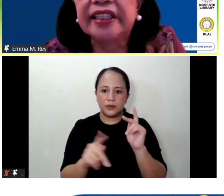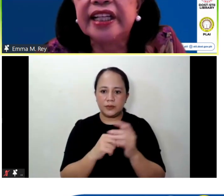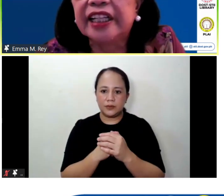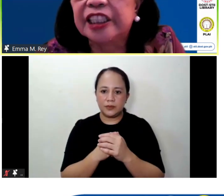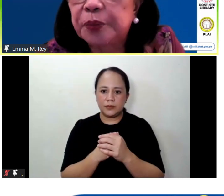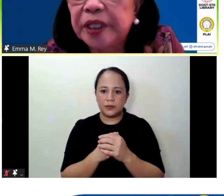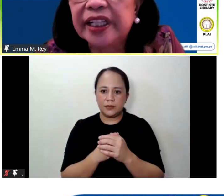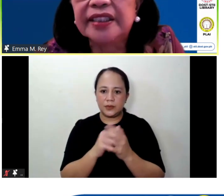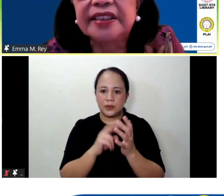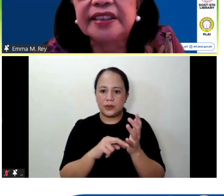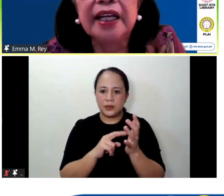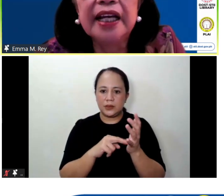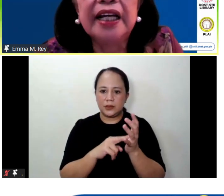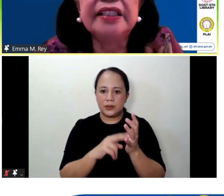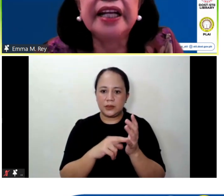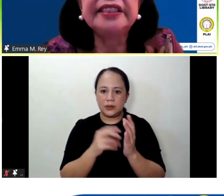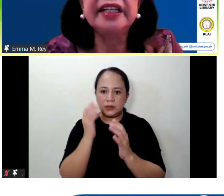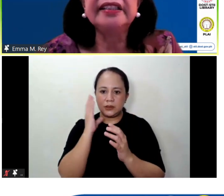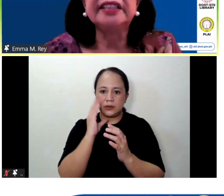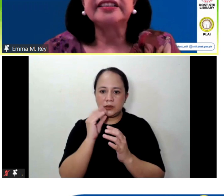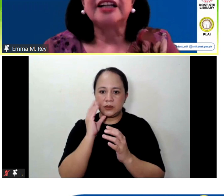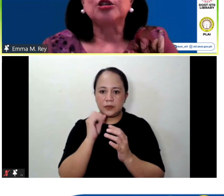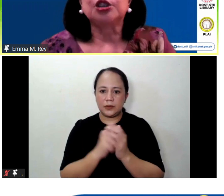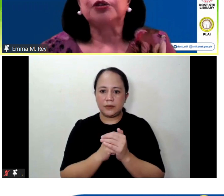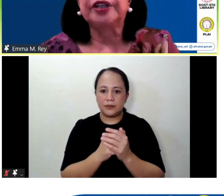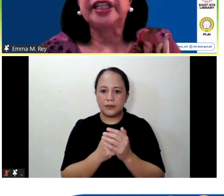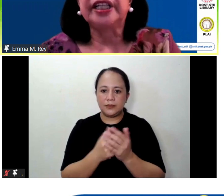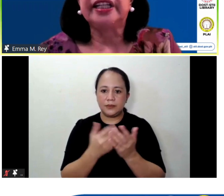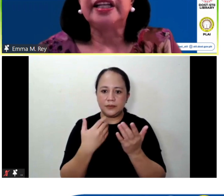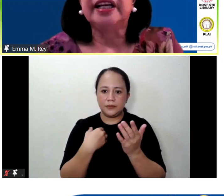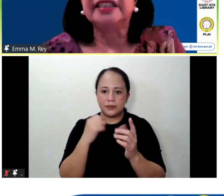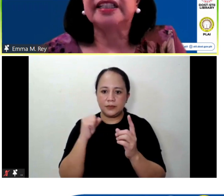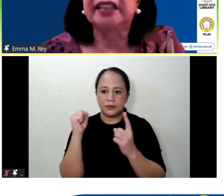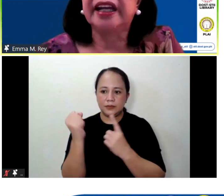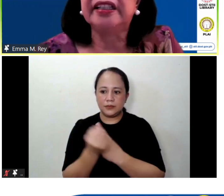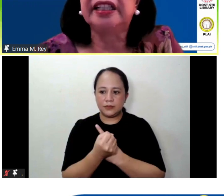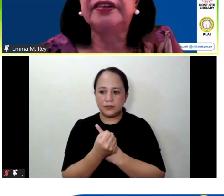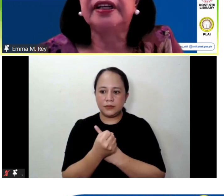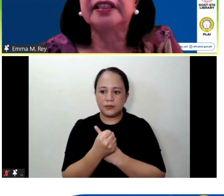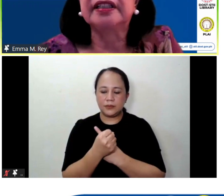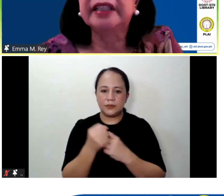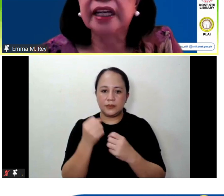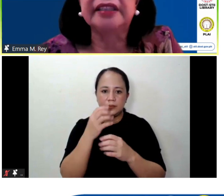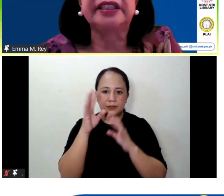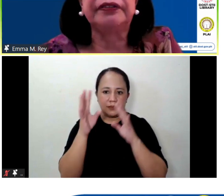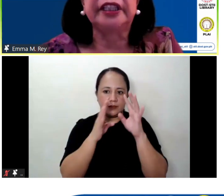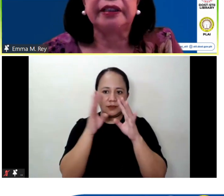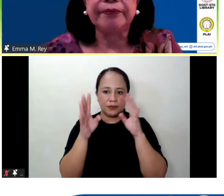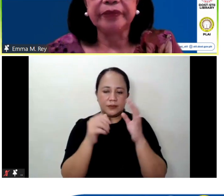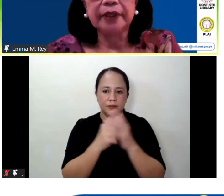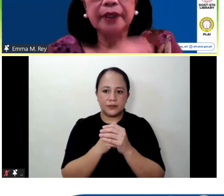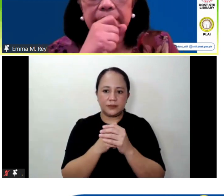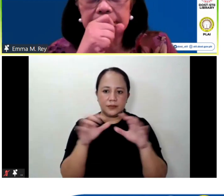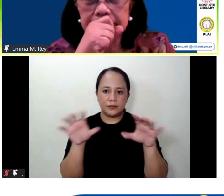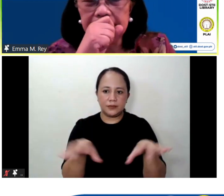their reading experience, and raising the status of reading as a creative